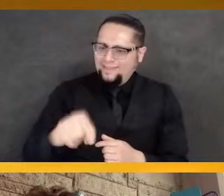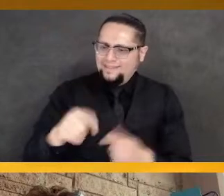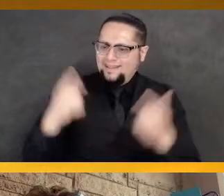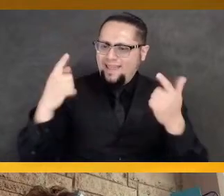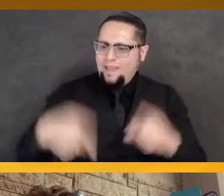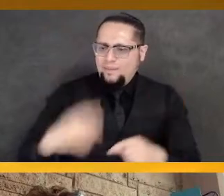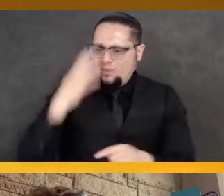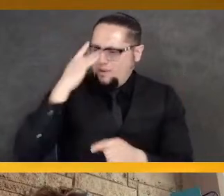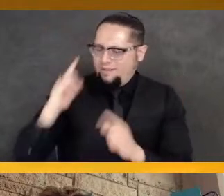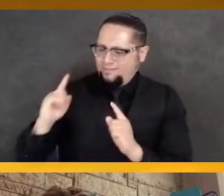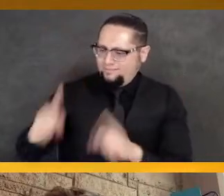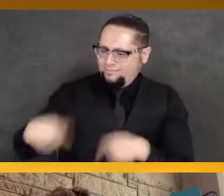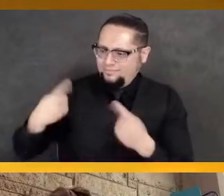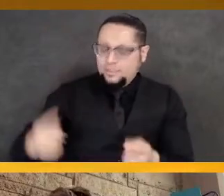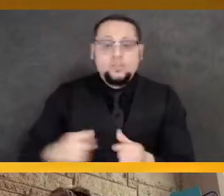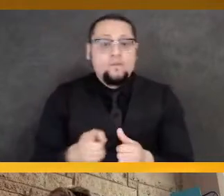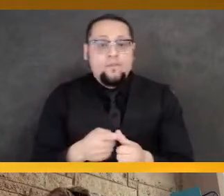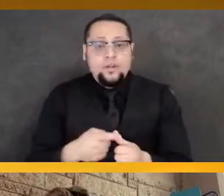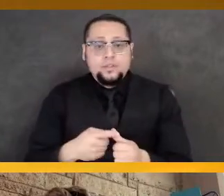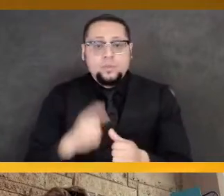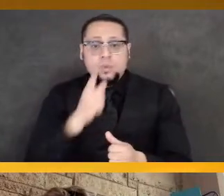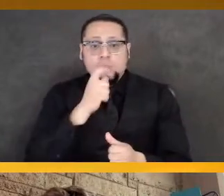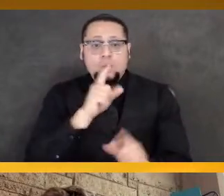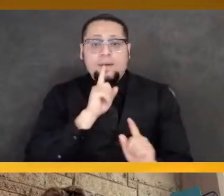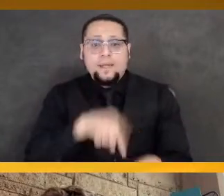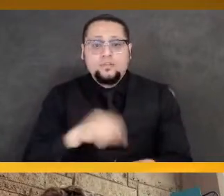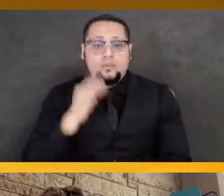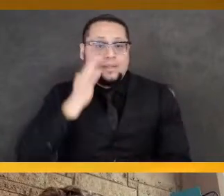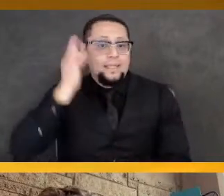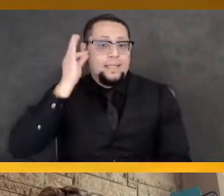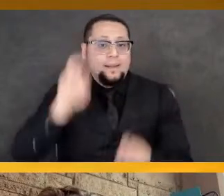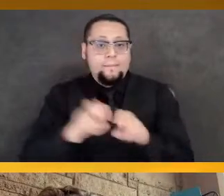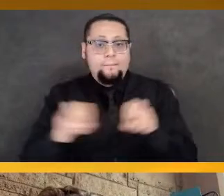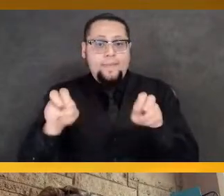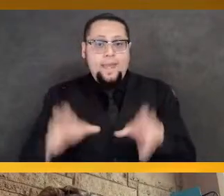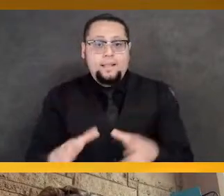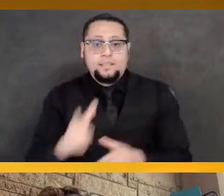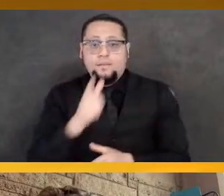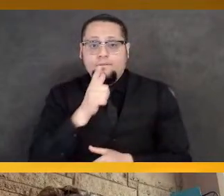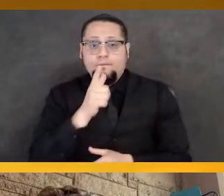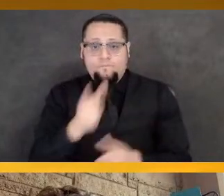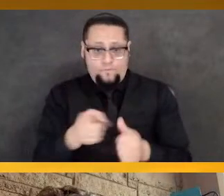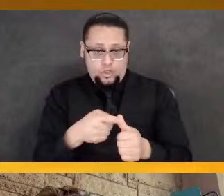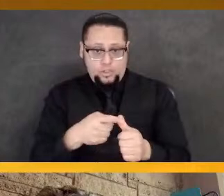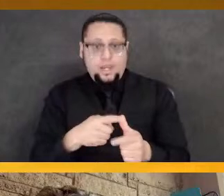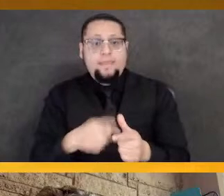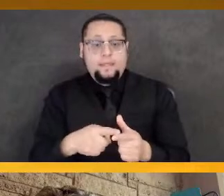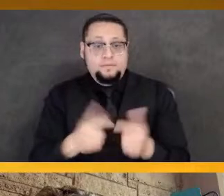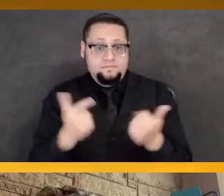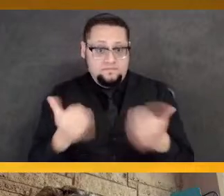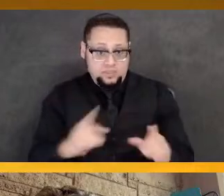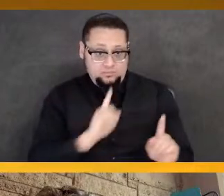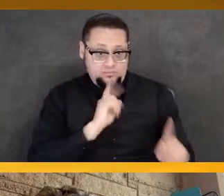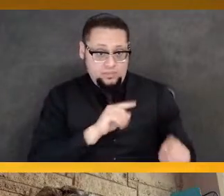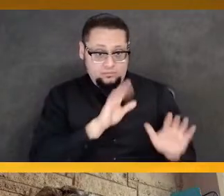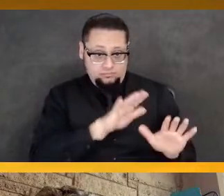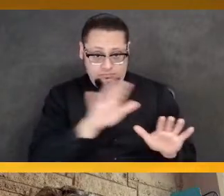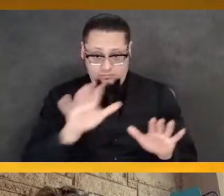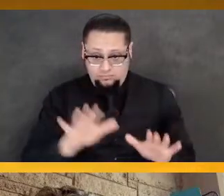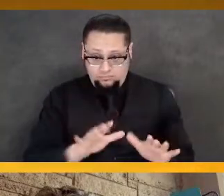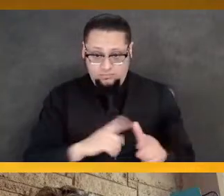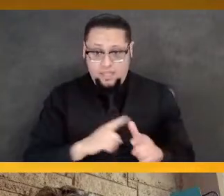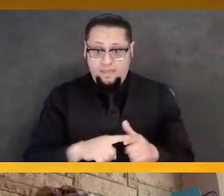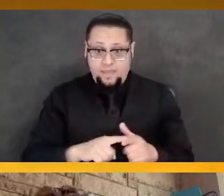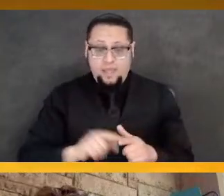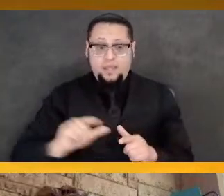to our Indigenous panelists to go ahead and answer first, and then we can go ahead and turn it over to Greg and then our